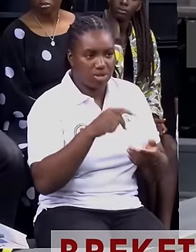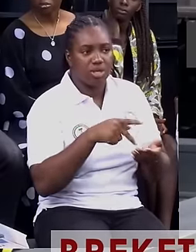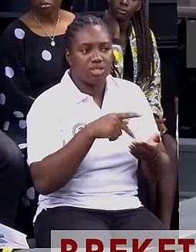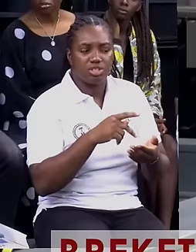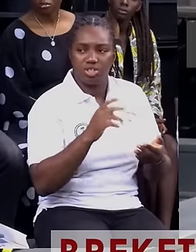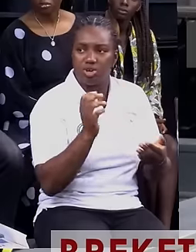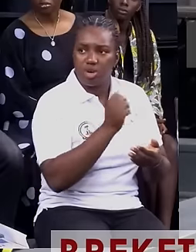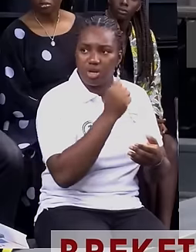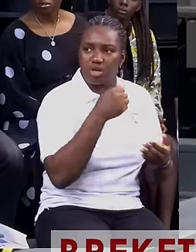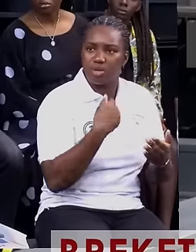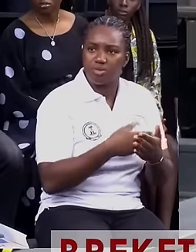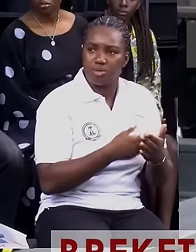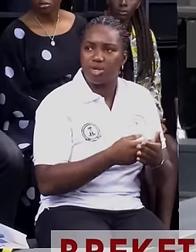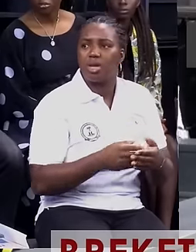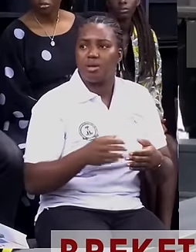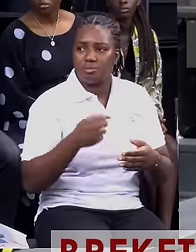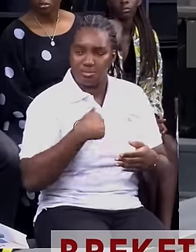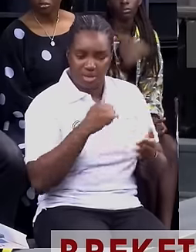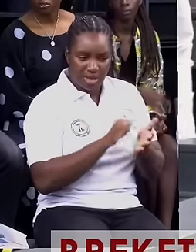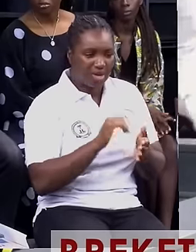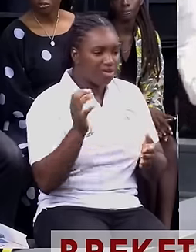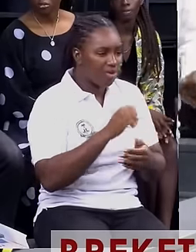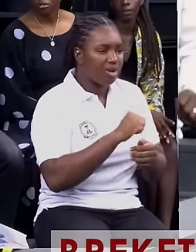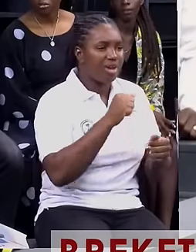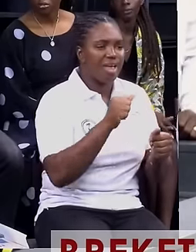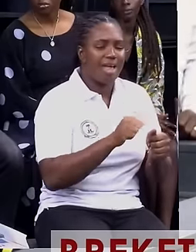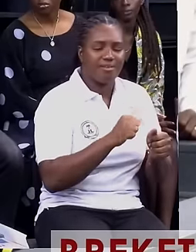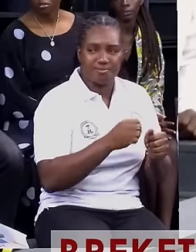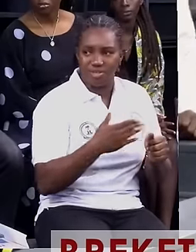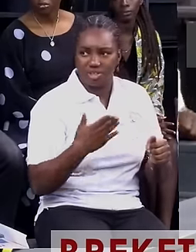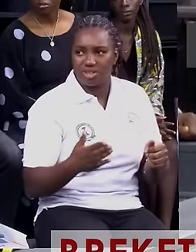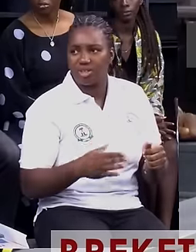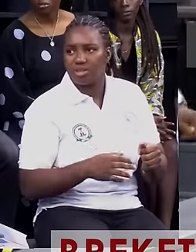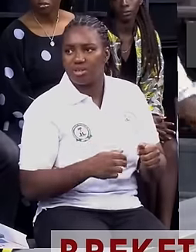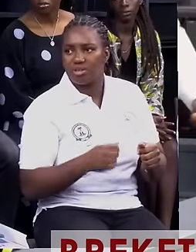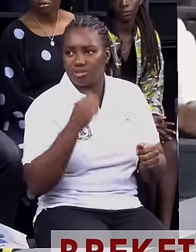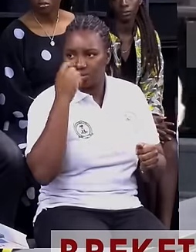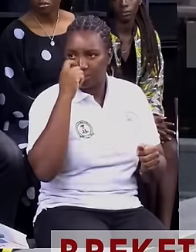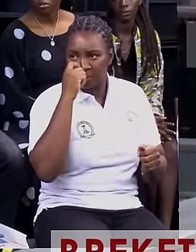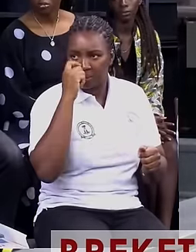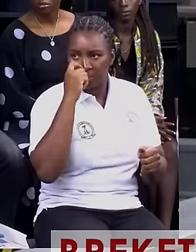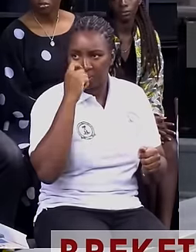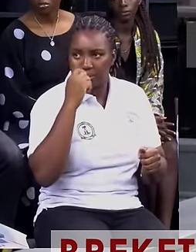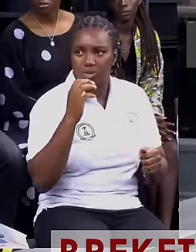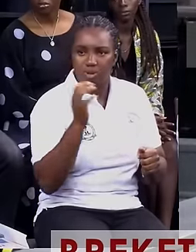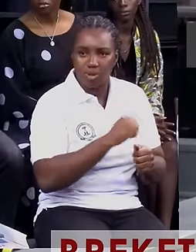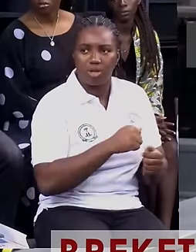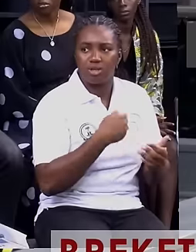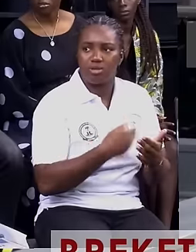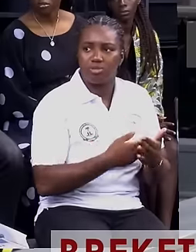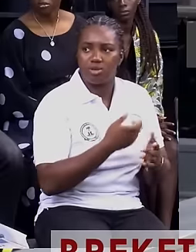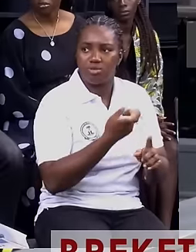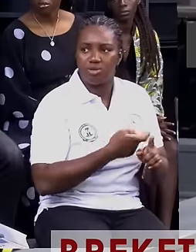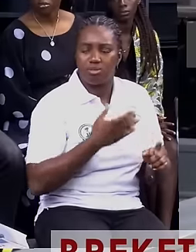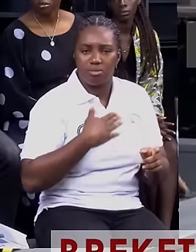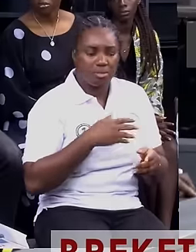said, me, that they collected my money. They collected my clothes. They collected my phone. They still collected money from my people, telling them that I'm